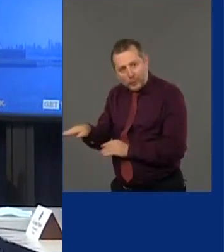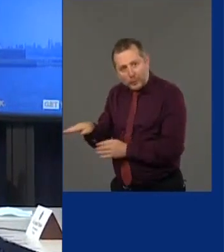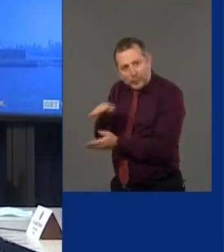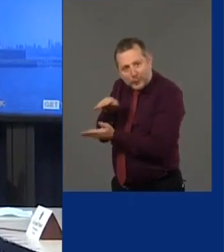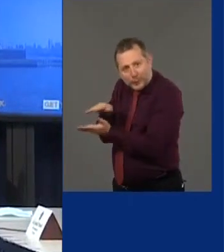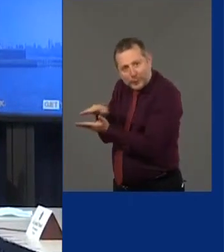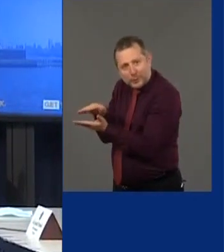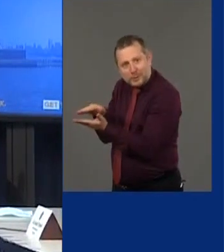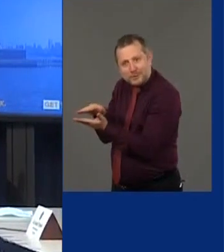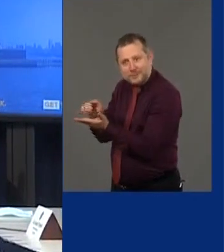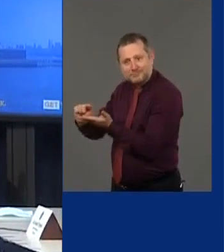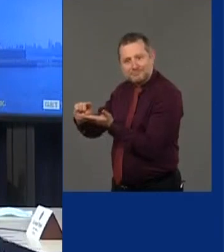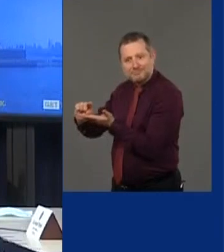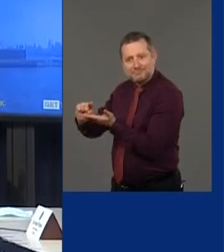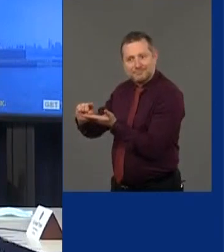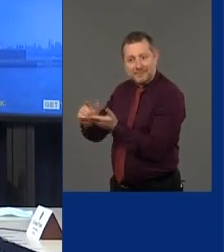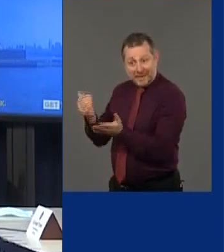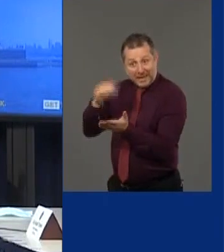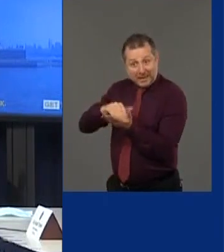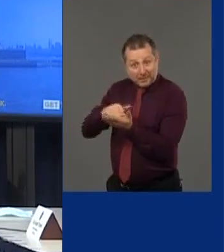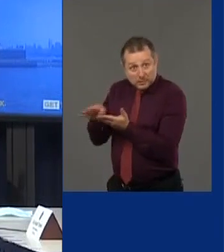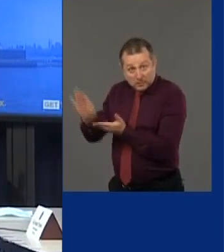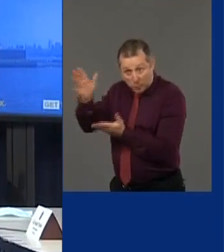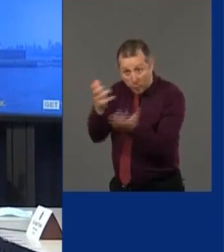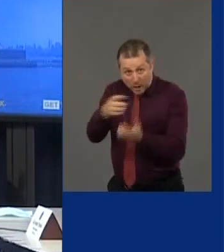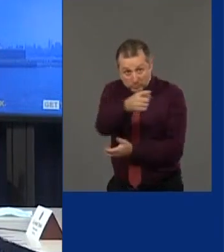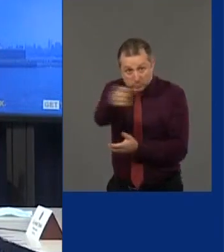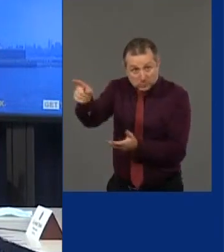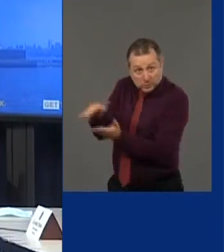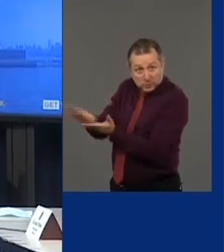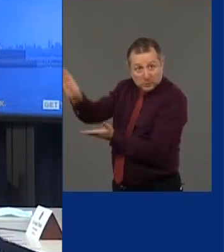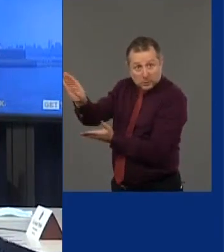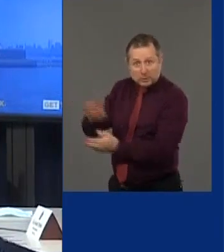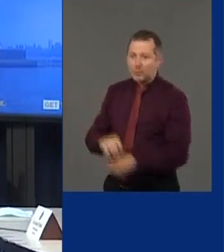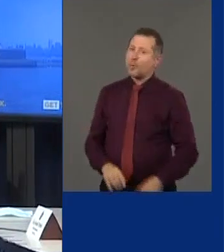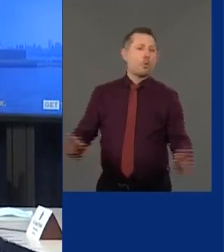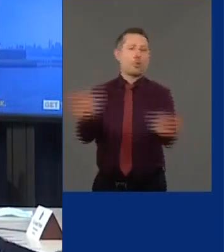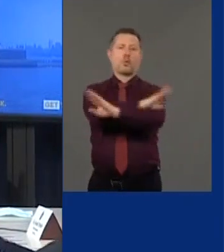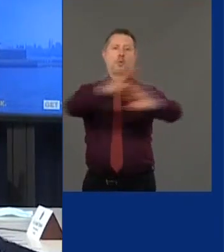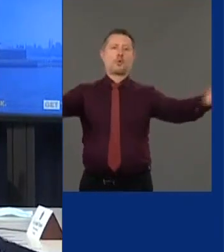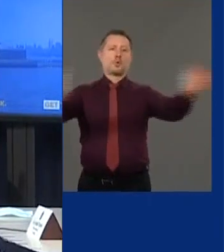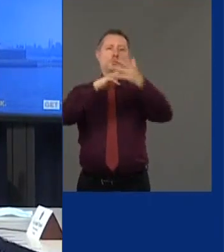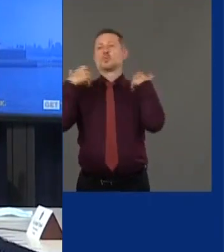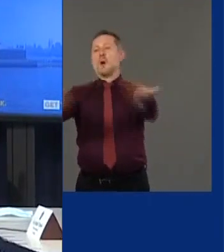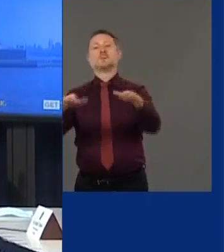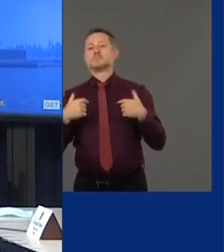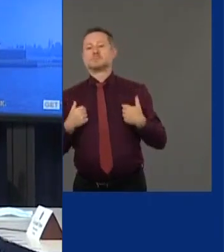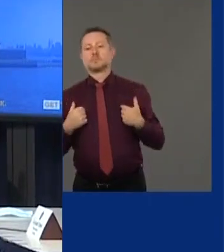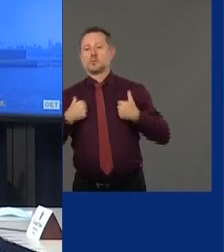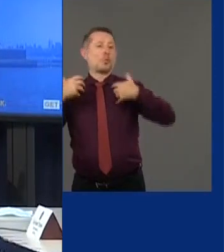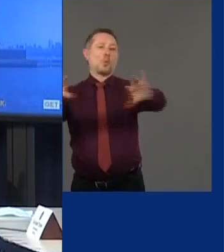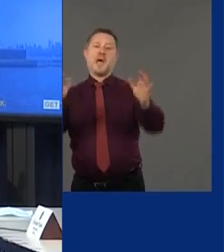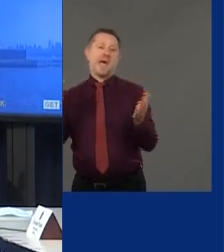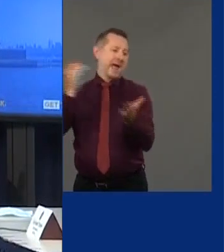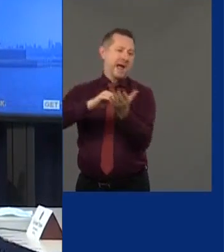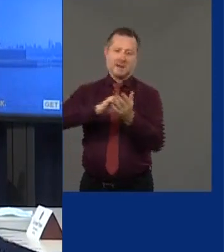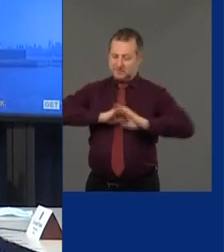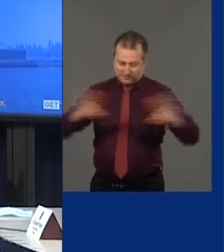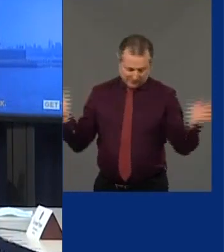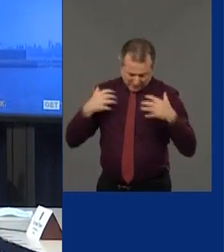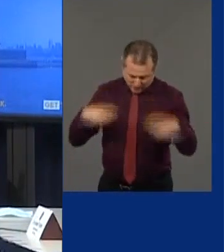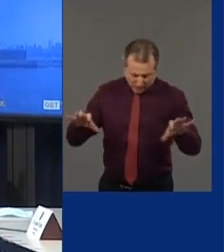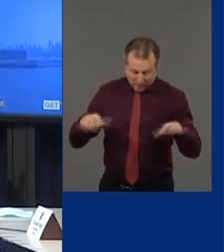We don't want to climb this mountain again. We don't want to climb this mountain again. And that's